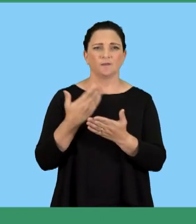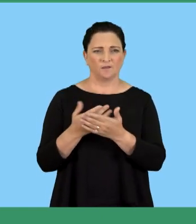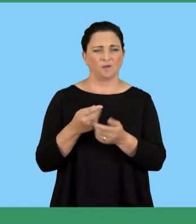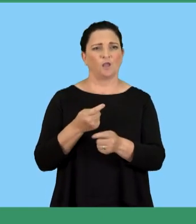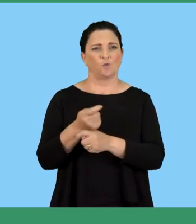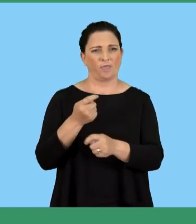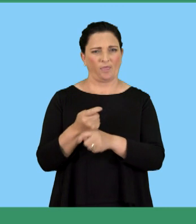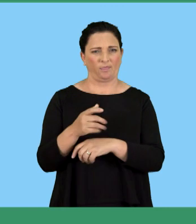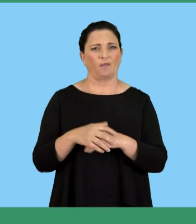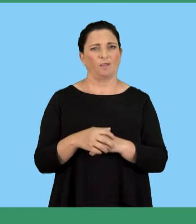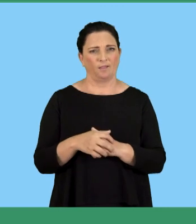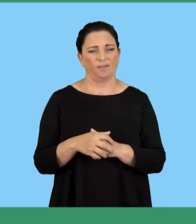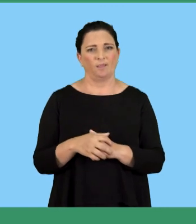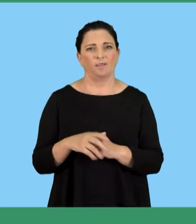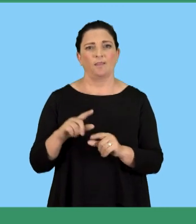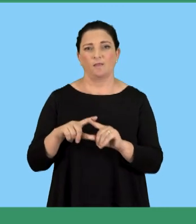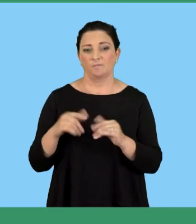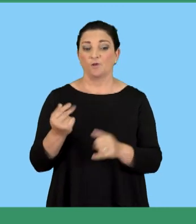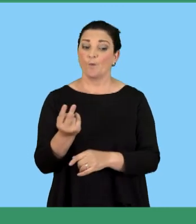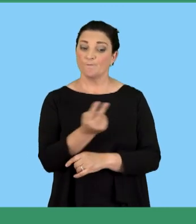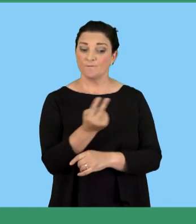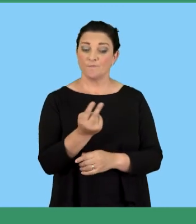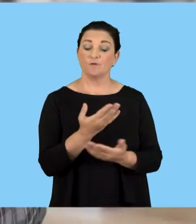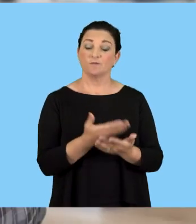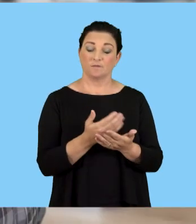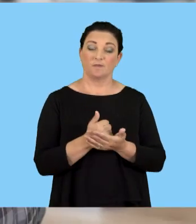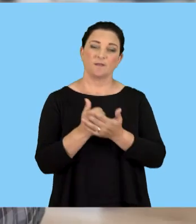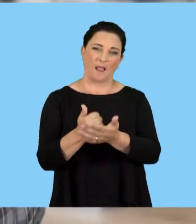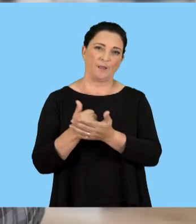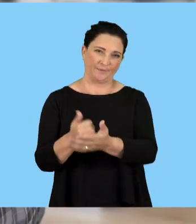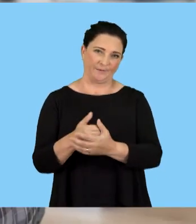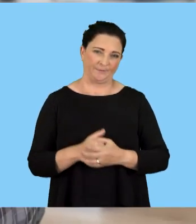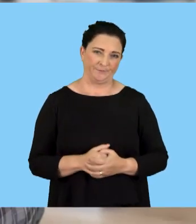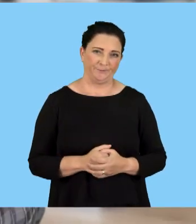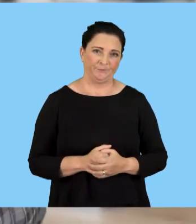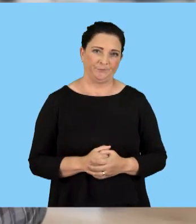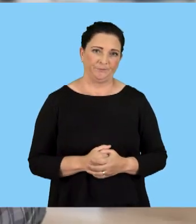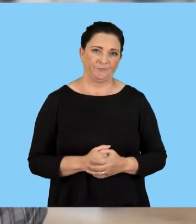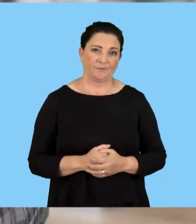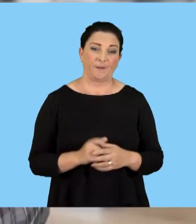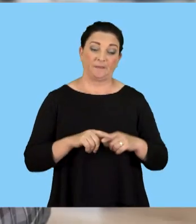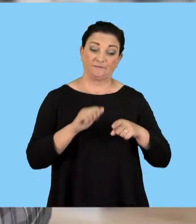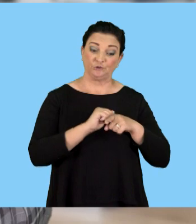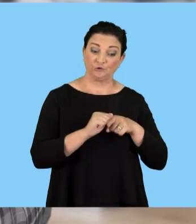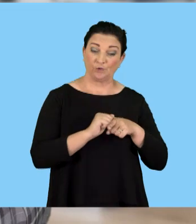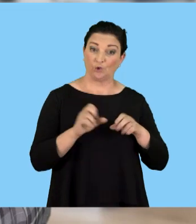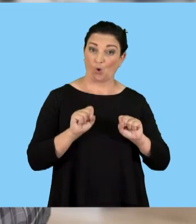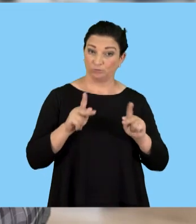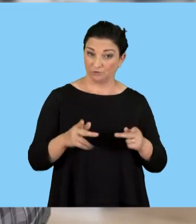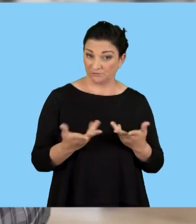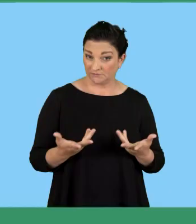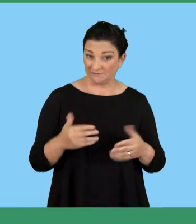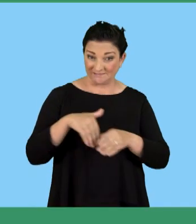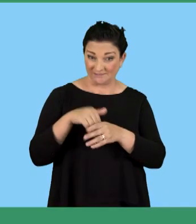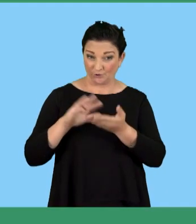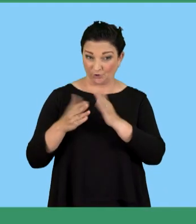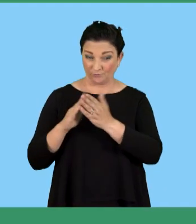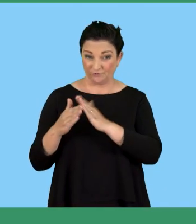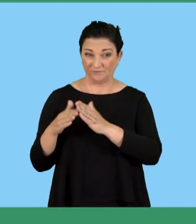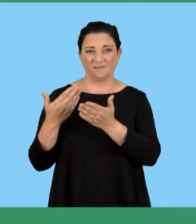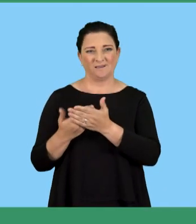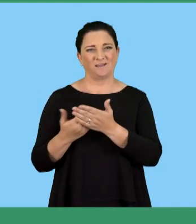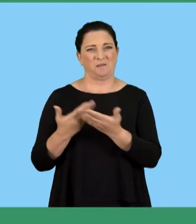are attended to, this helps the welfare of the community, because some of the issues such as unemployment will be dealt with,